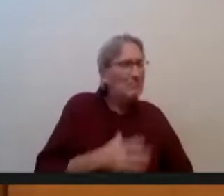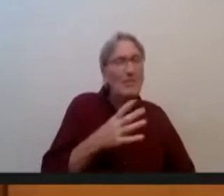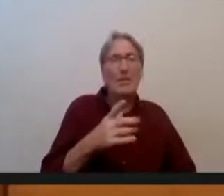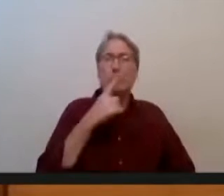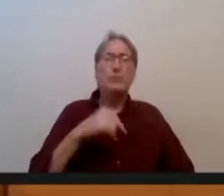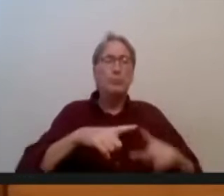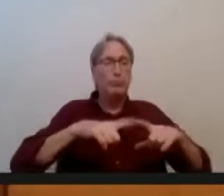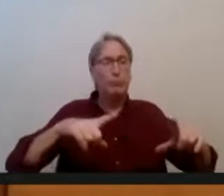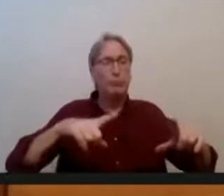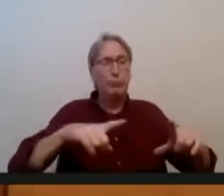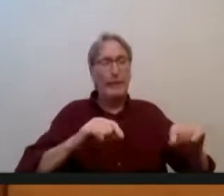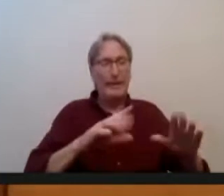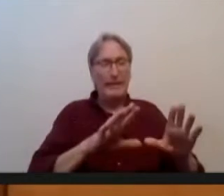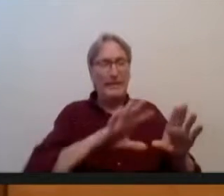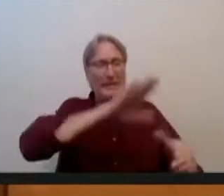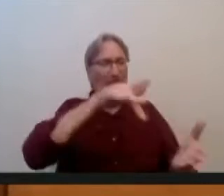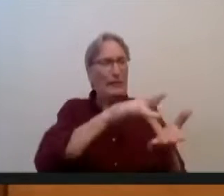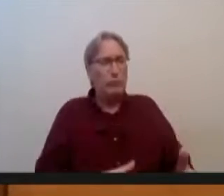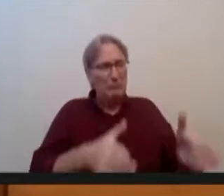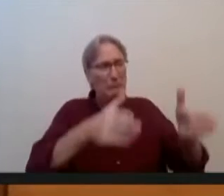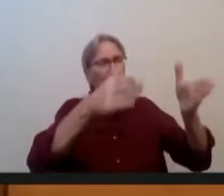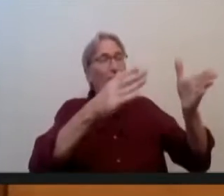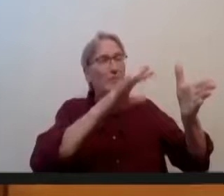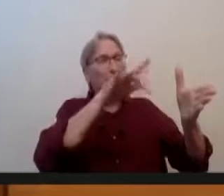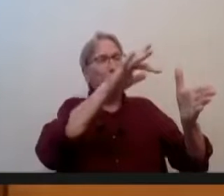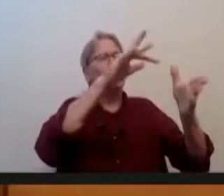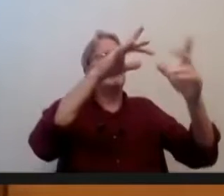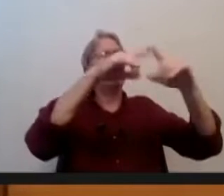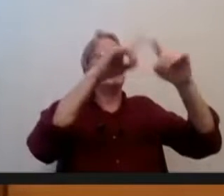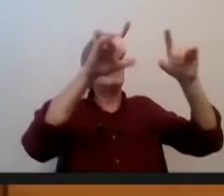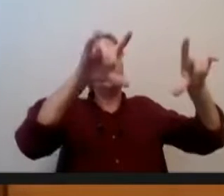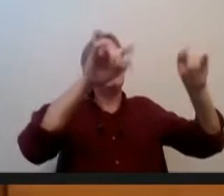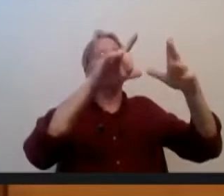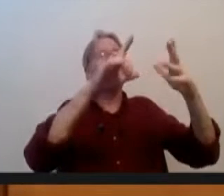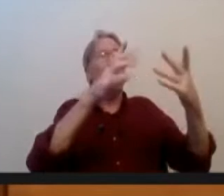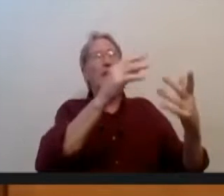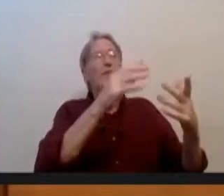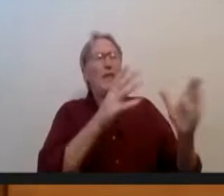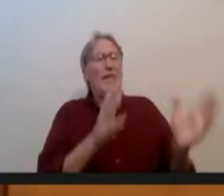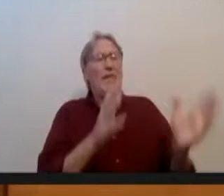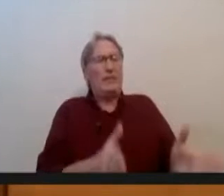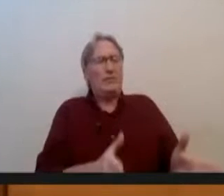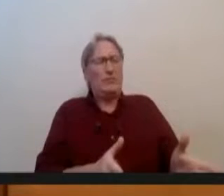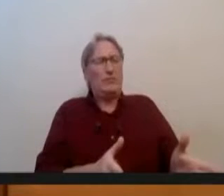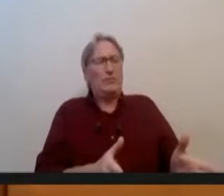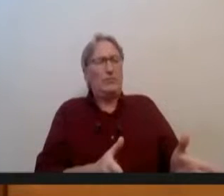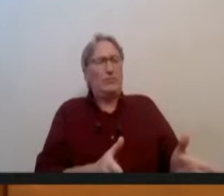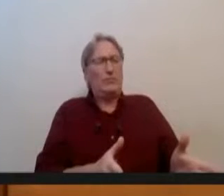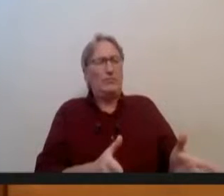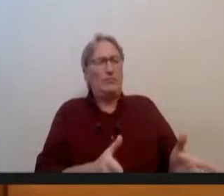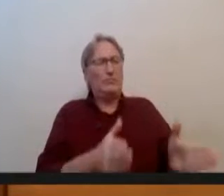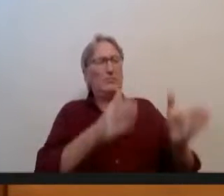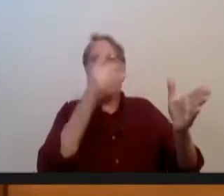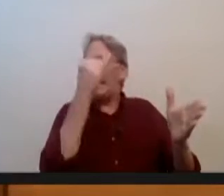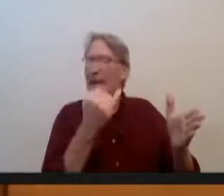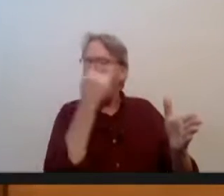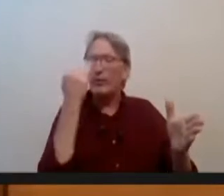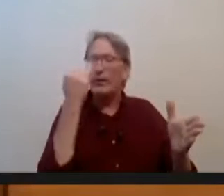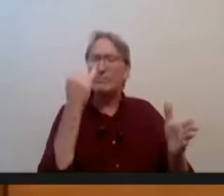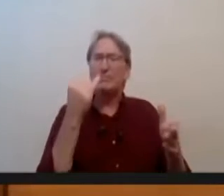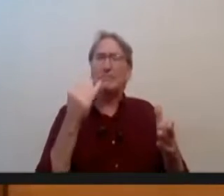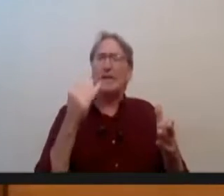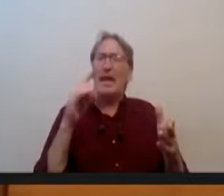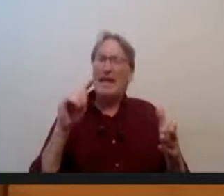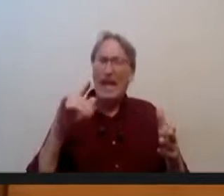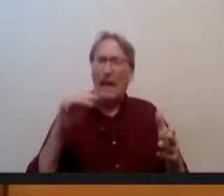column of the facade of the elevation, acting as a squared, almost Italianesque tower suggestive of a bell tower.